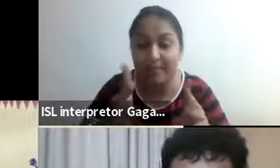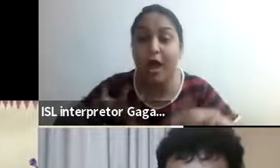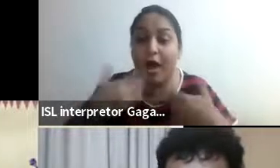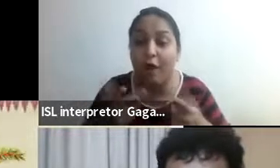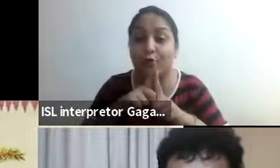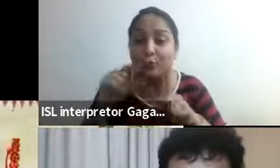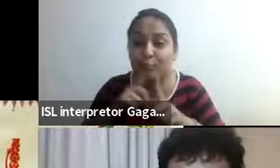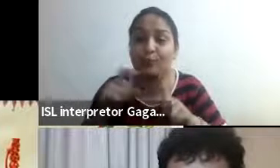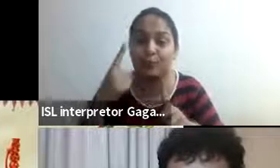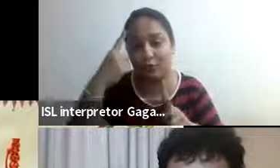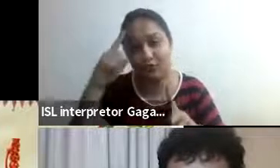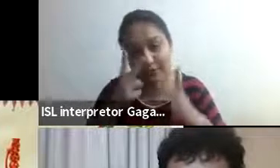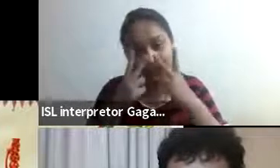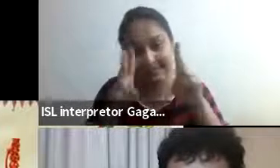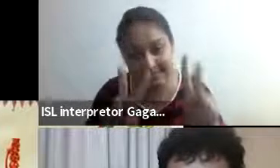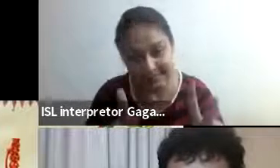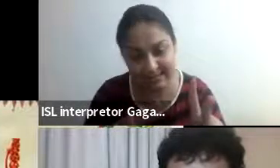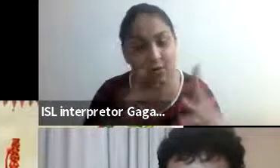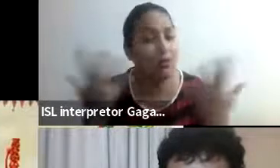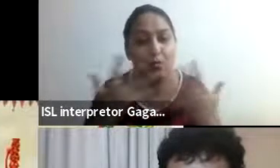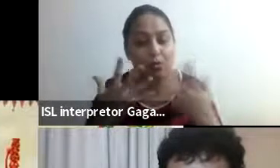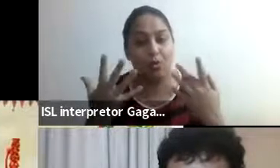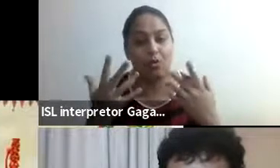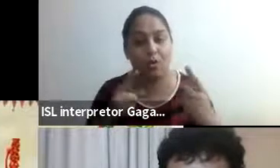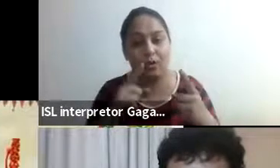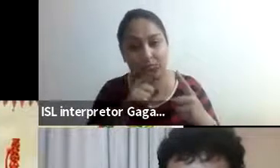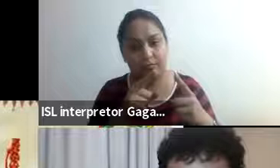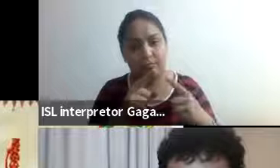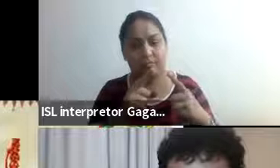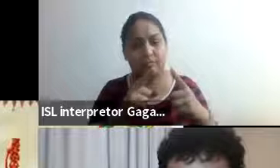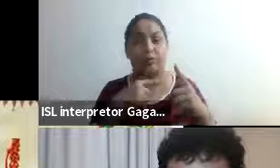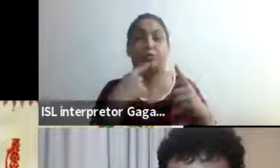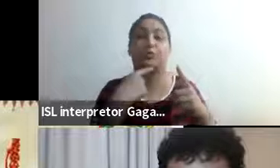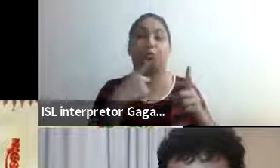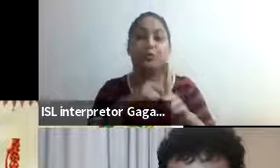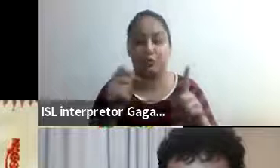can like see what tends to recur and what doesn't.